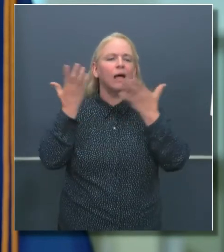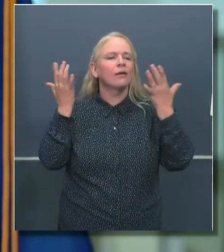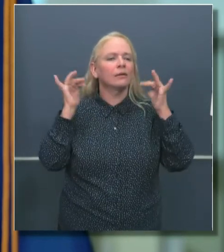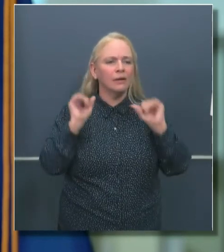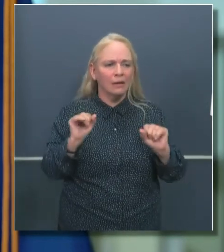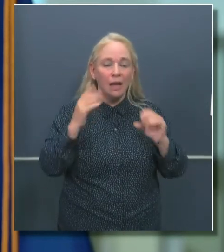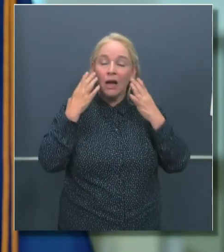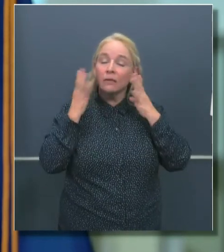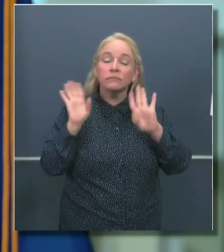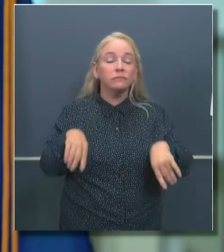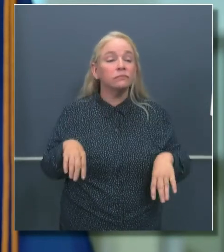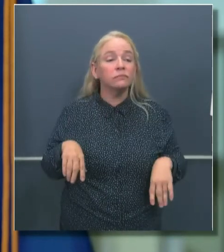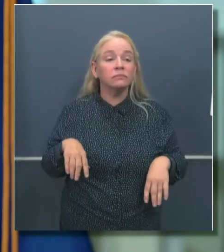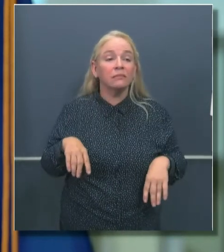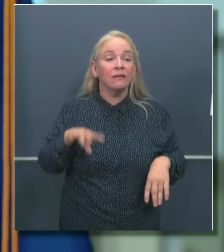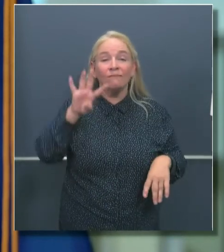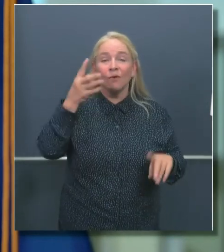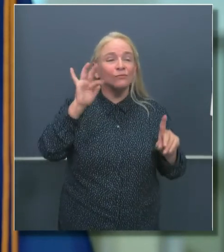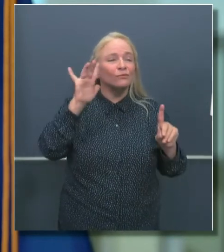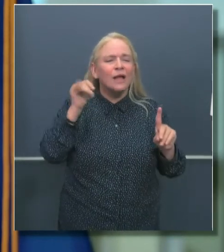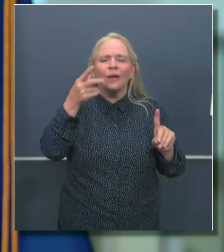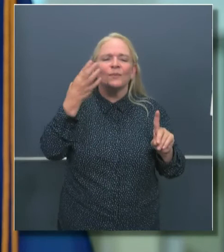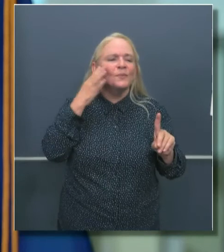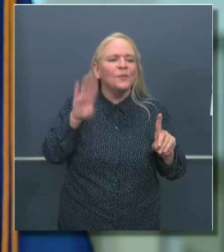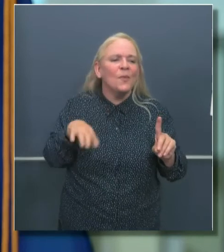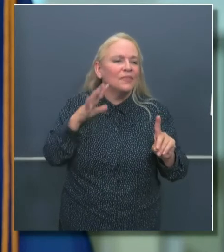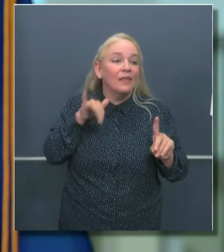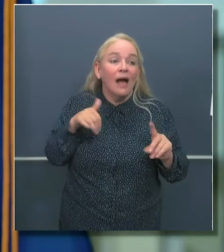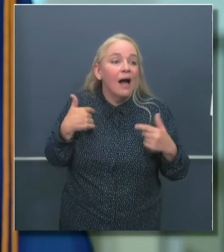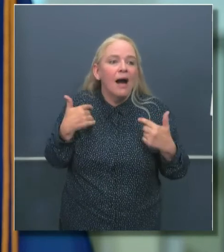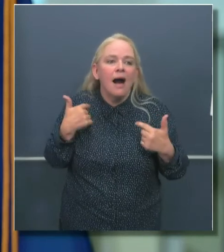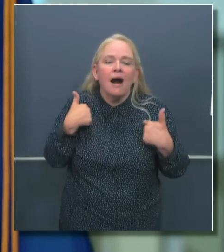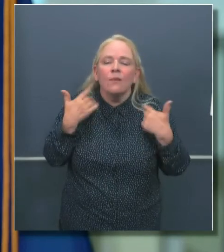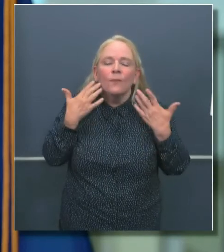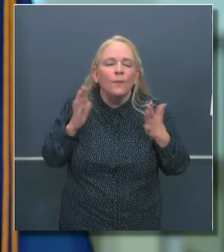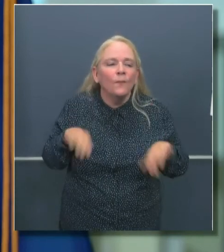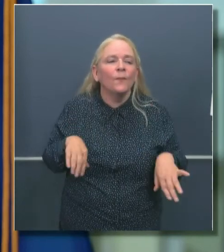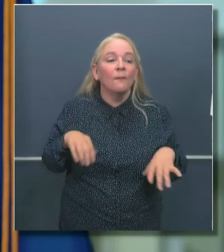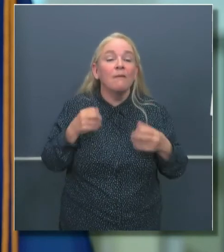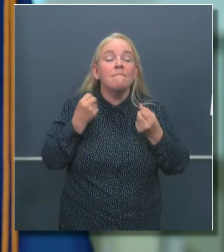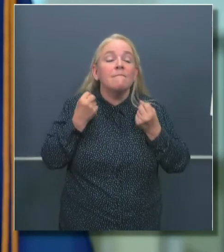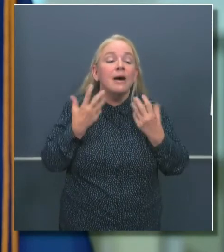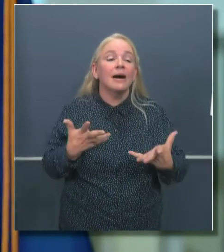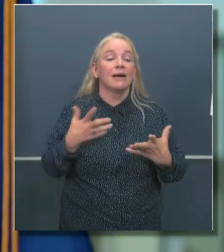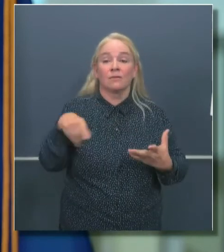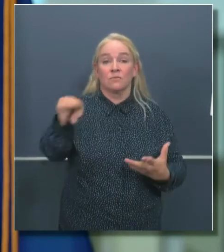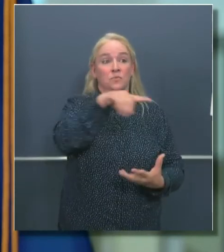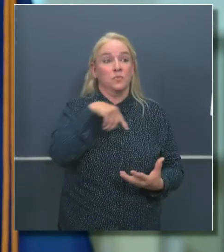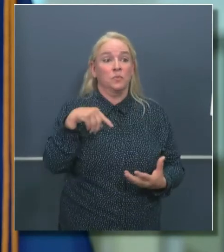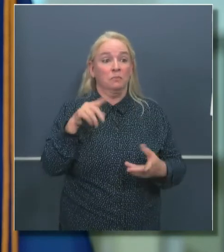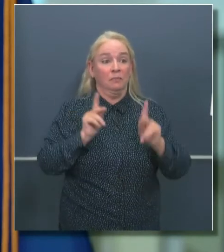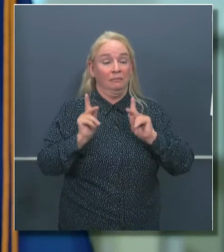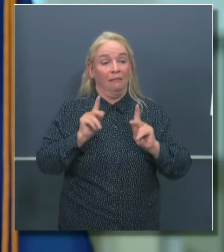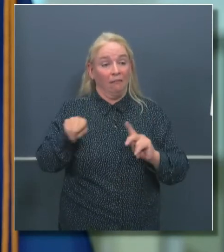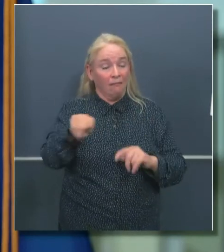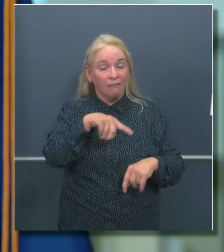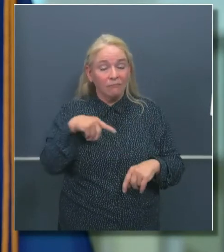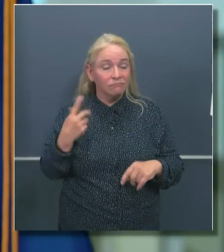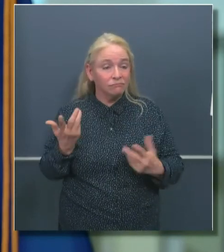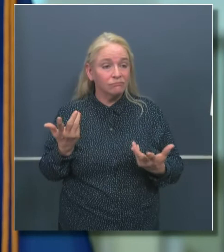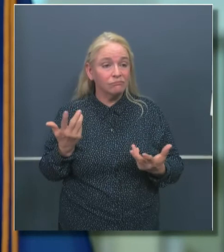history that is profound and pronounced. You know that as well. And I think many of those individuals that you're referring to in that hypothetical or the